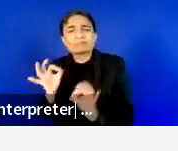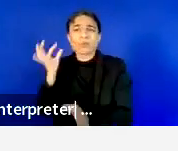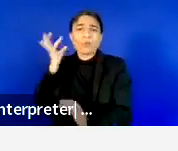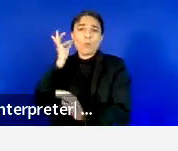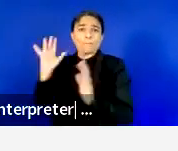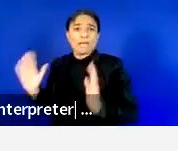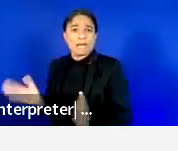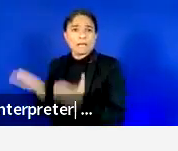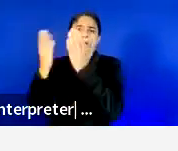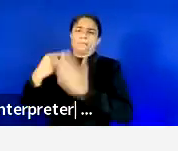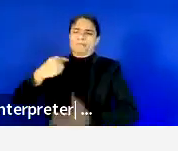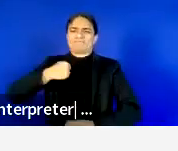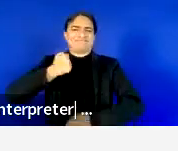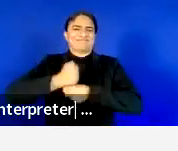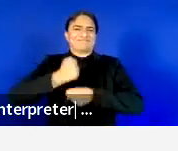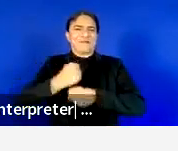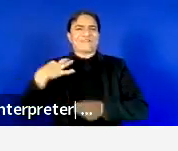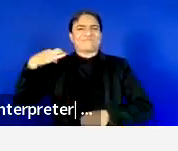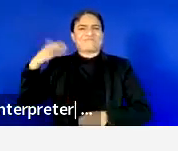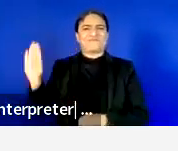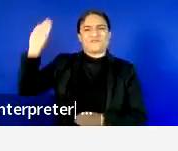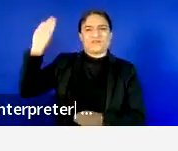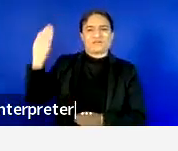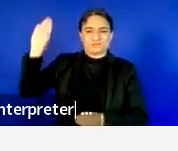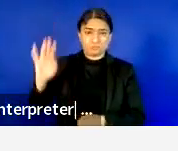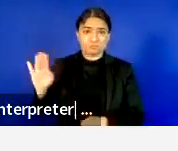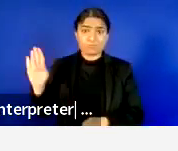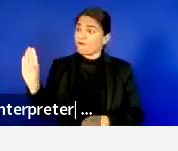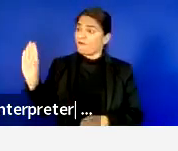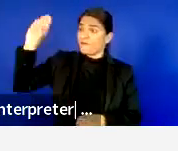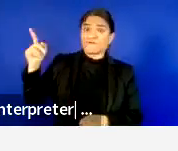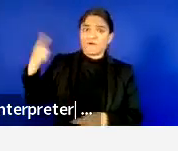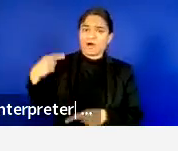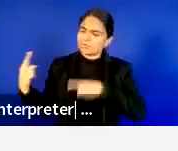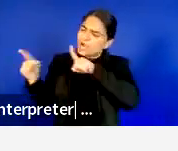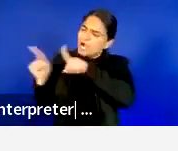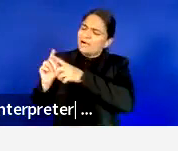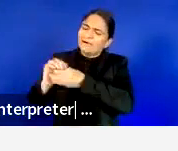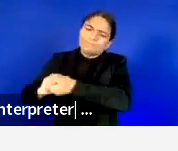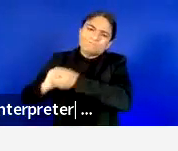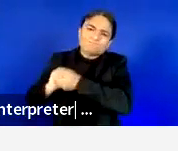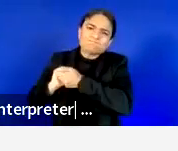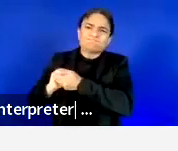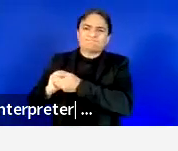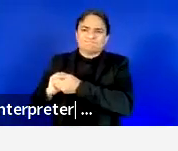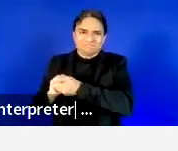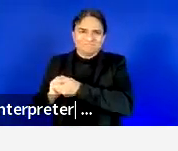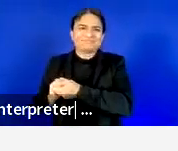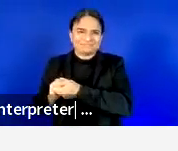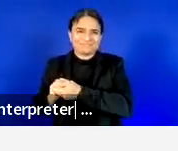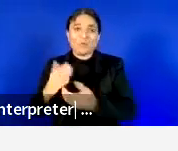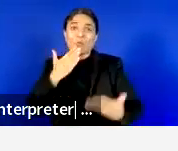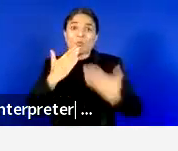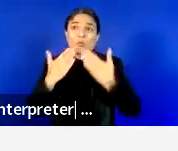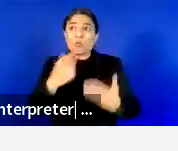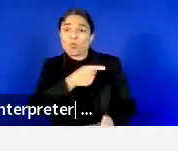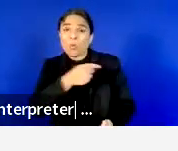volunteer from the conference. I think the volunteers did a great job of, you